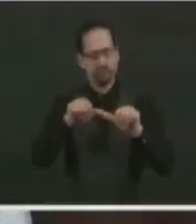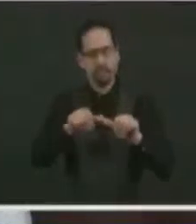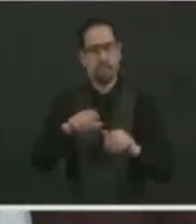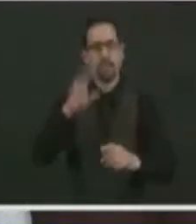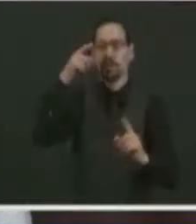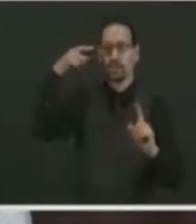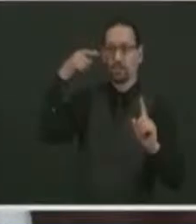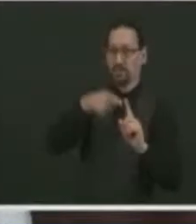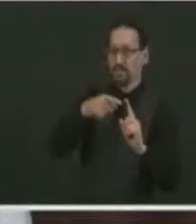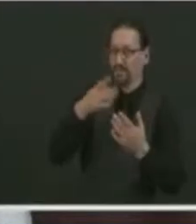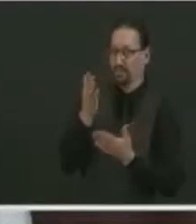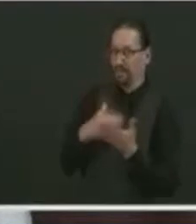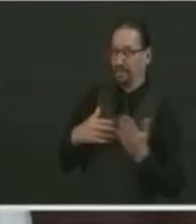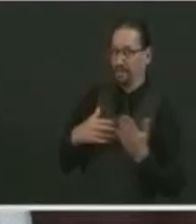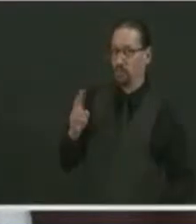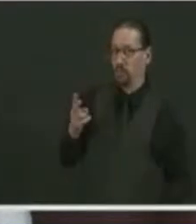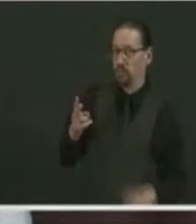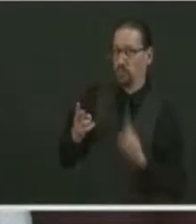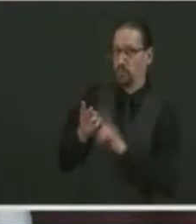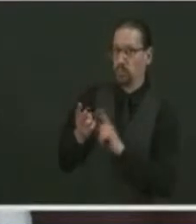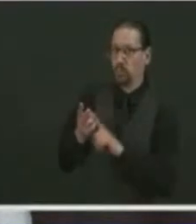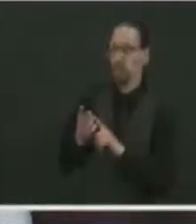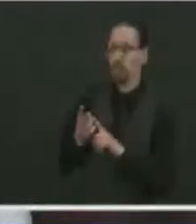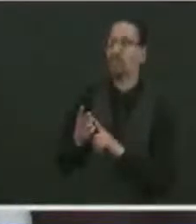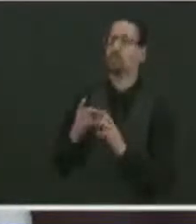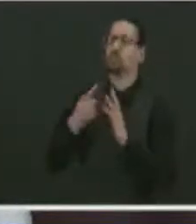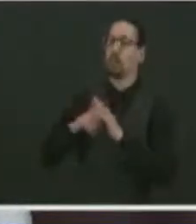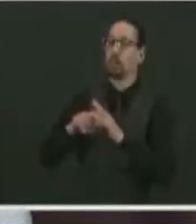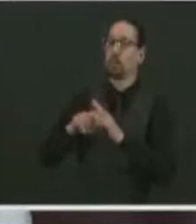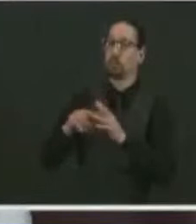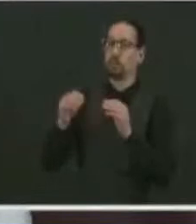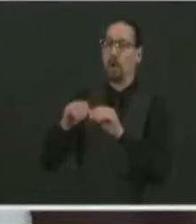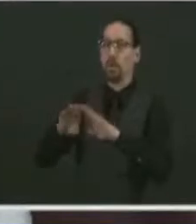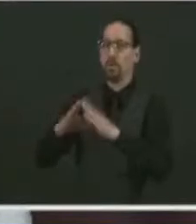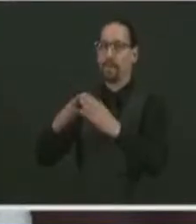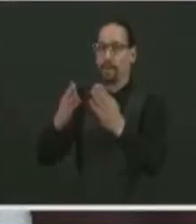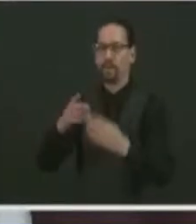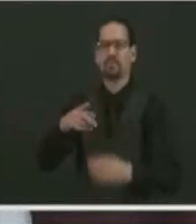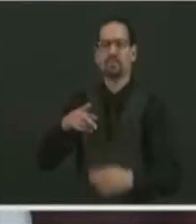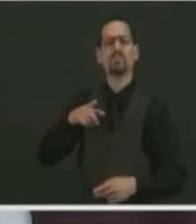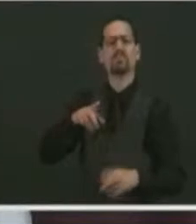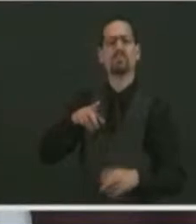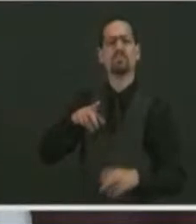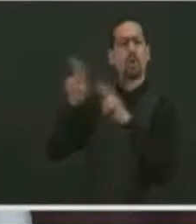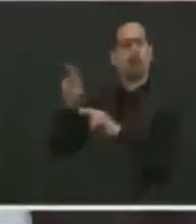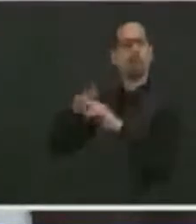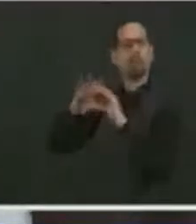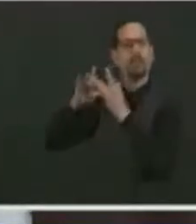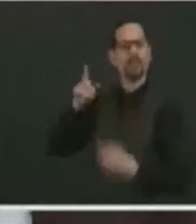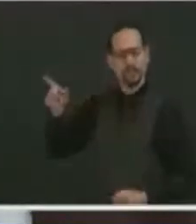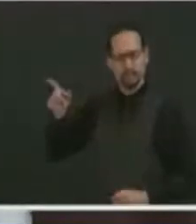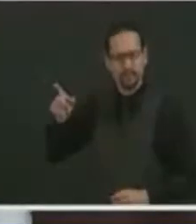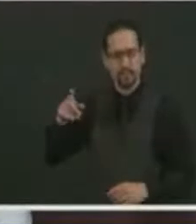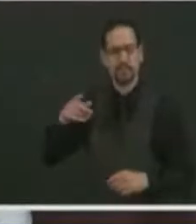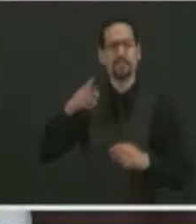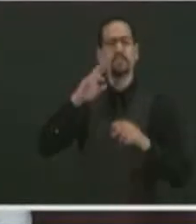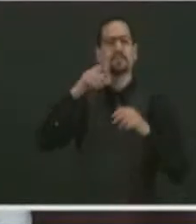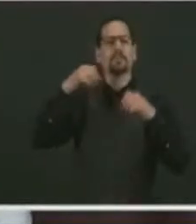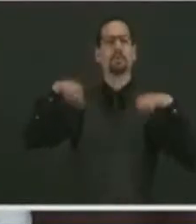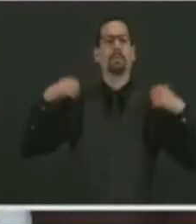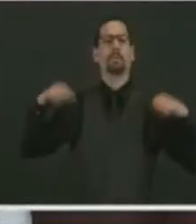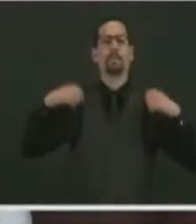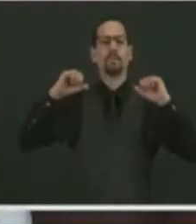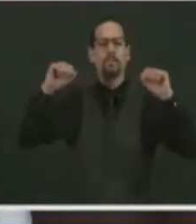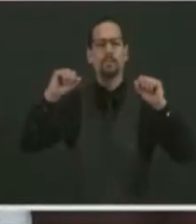For example, we posted the phase 2 guidance for gyms and fit centers at reopeningri.com, as